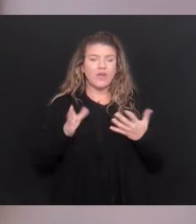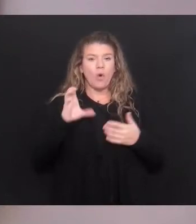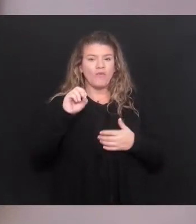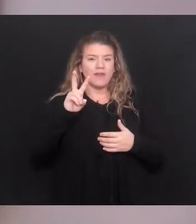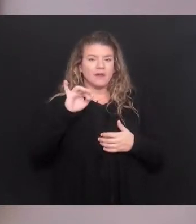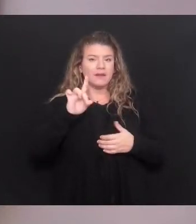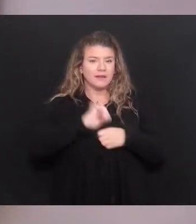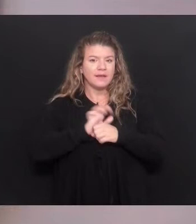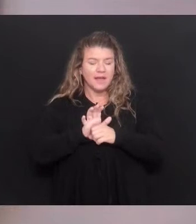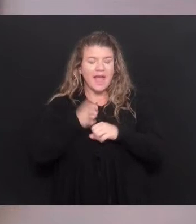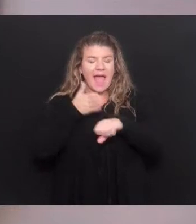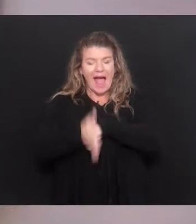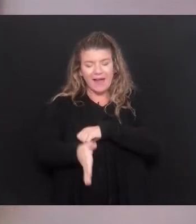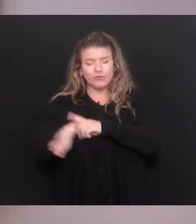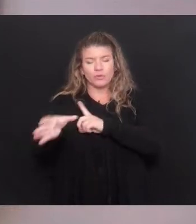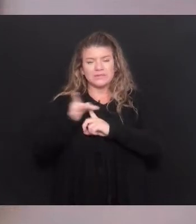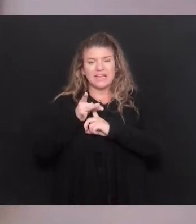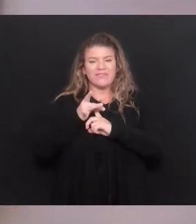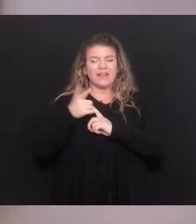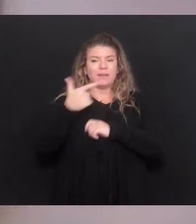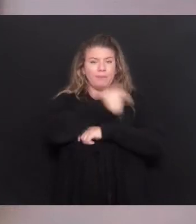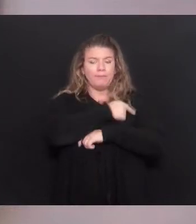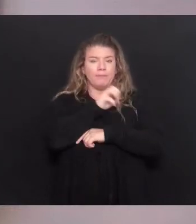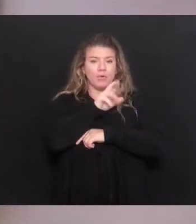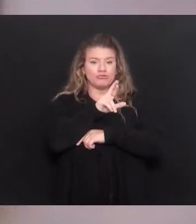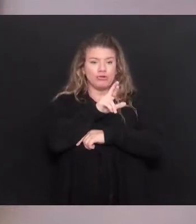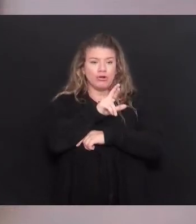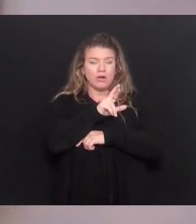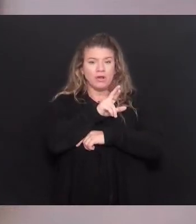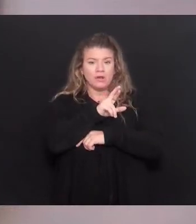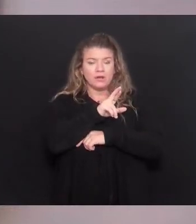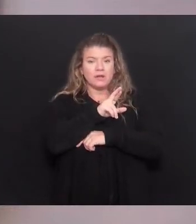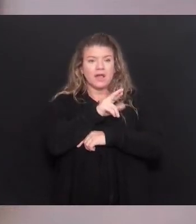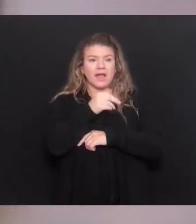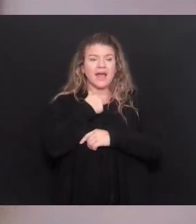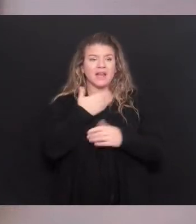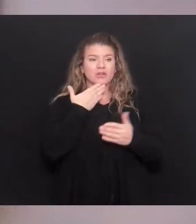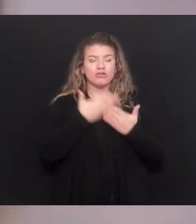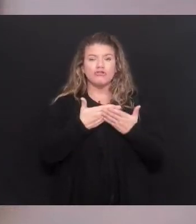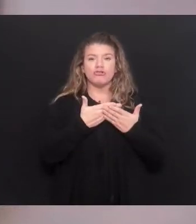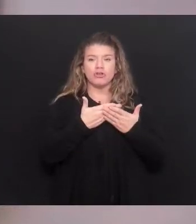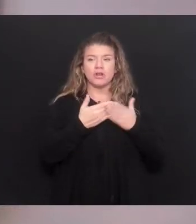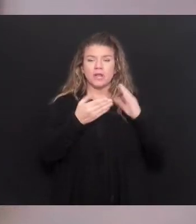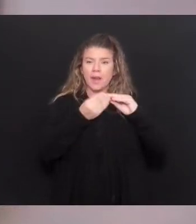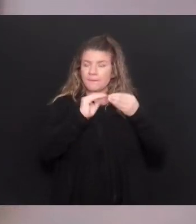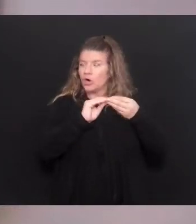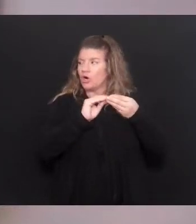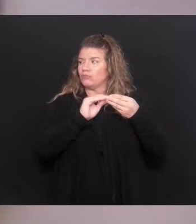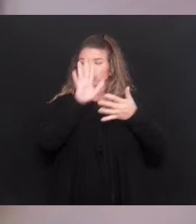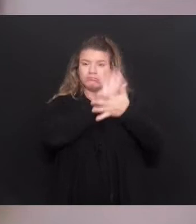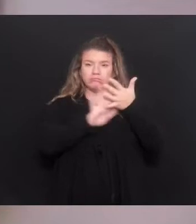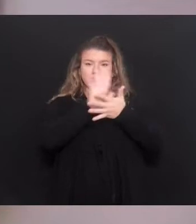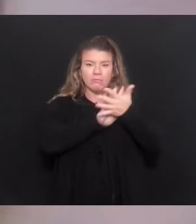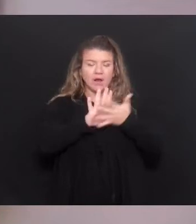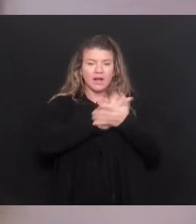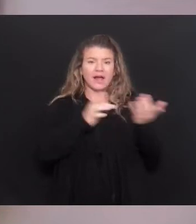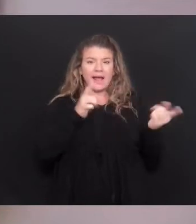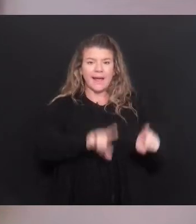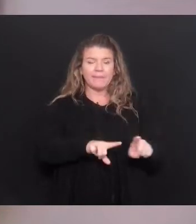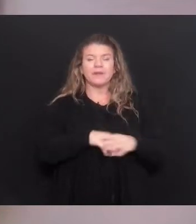COVID after receiving the booster, and got a fairly brisk upgrade in the number of antibodies.